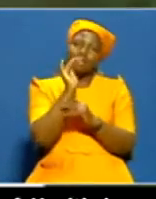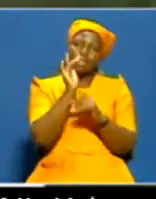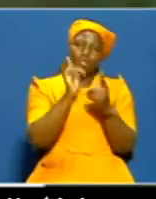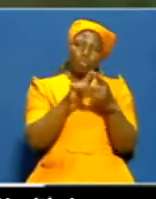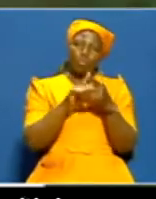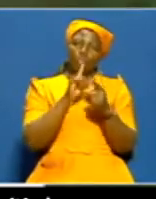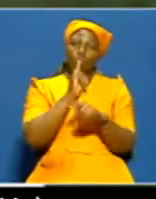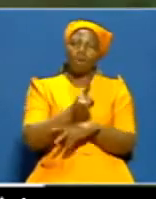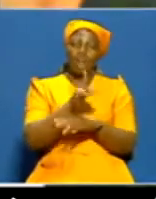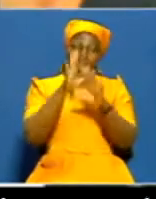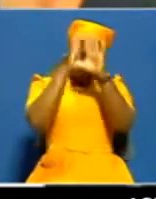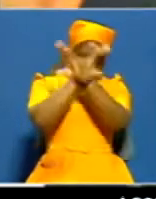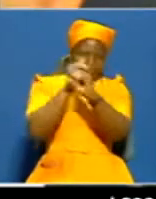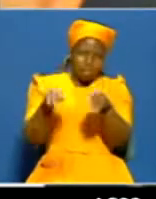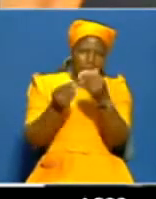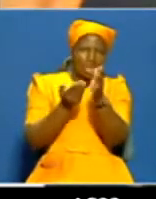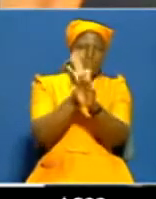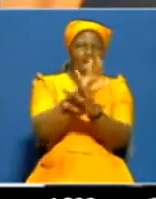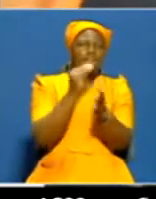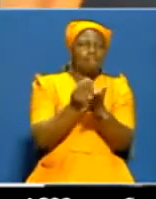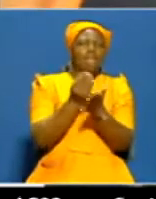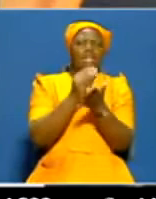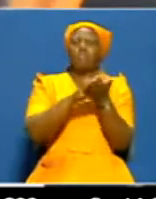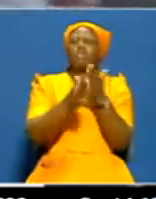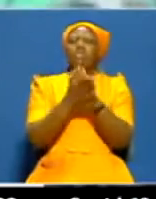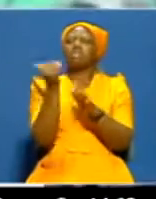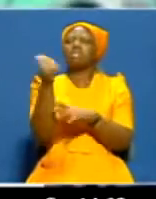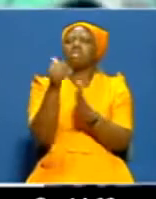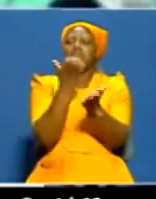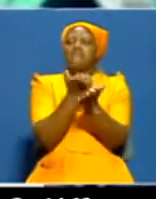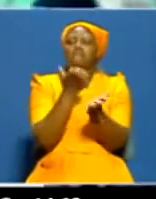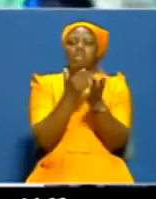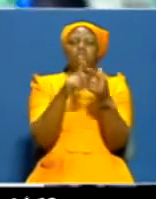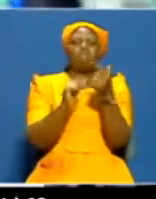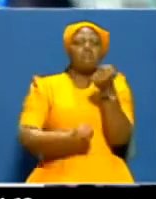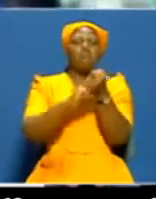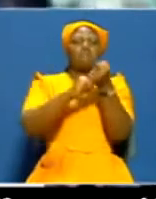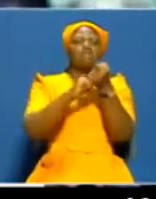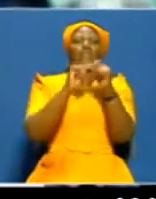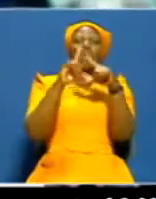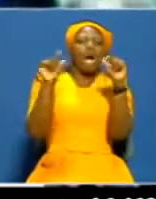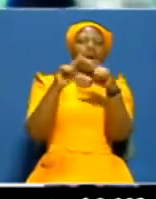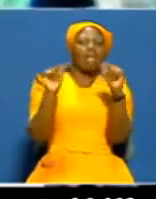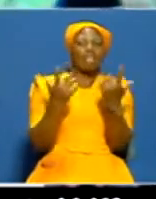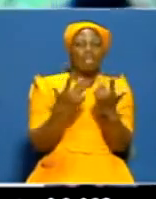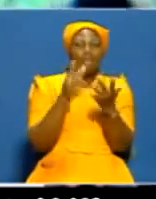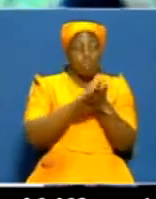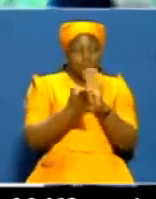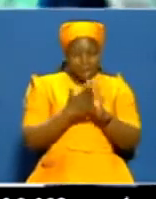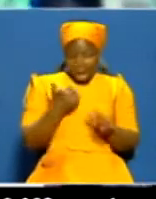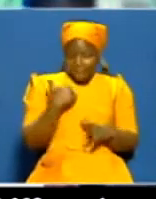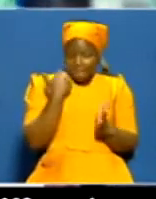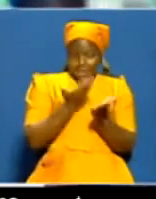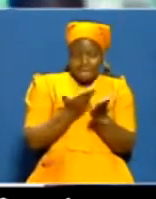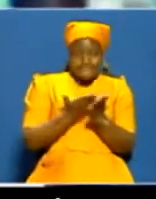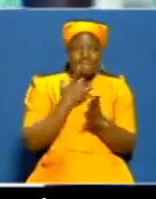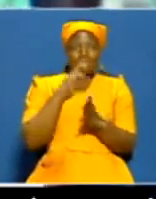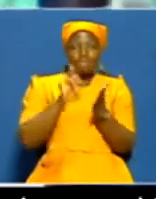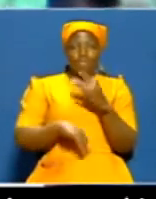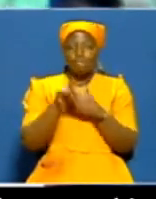state to refund money without any evidence to support the claim. Nobody has even suggested that this petition was served on the